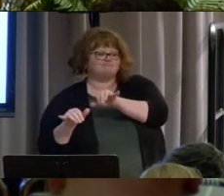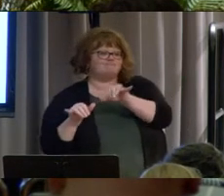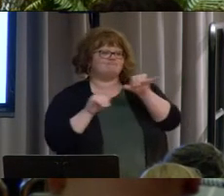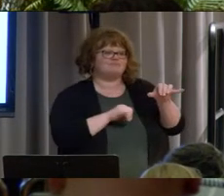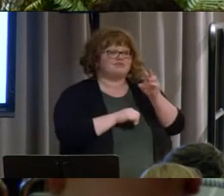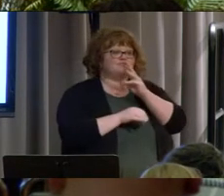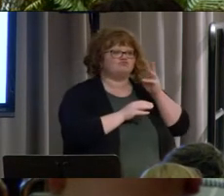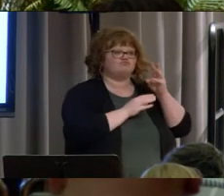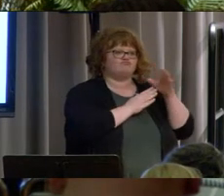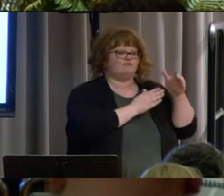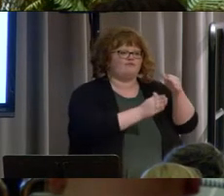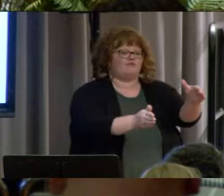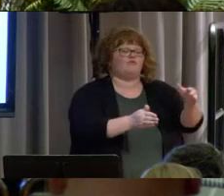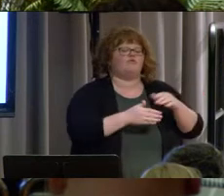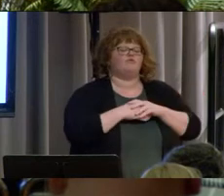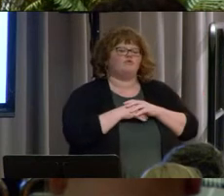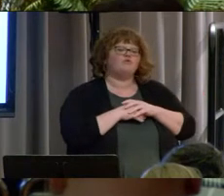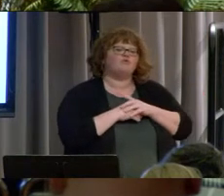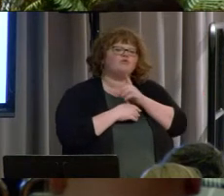that,